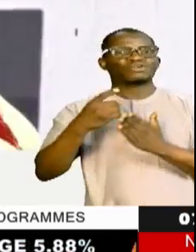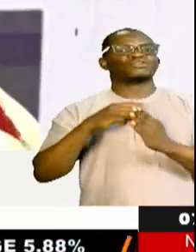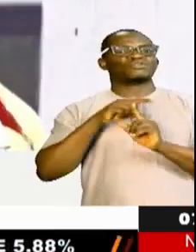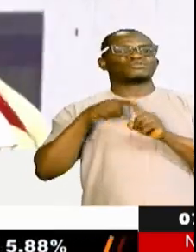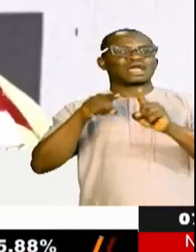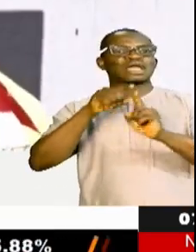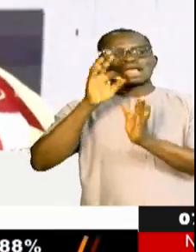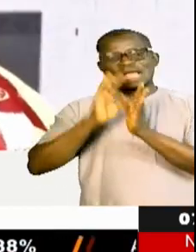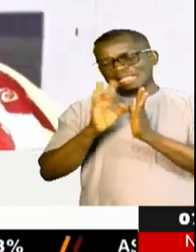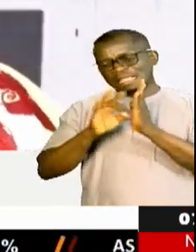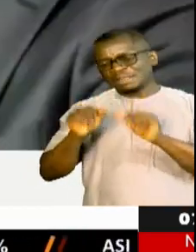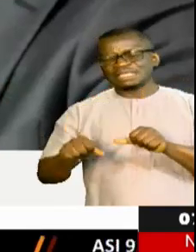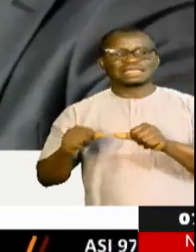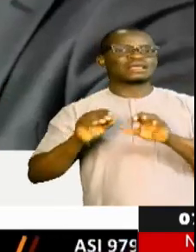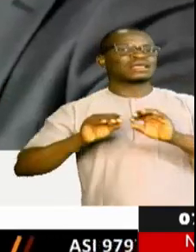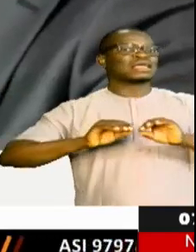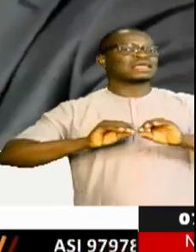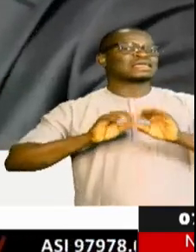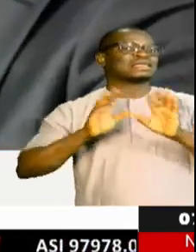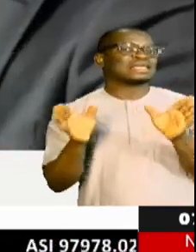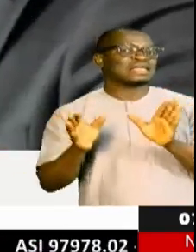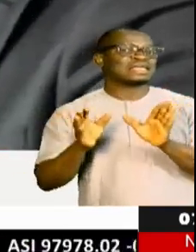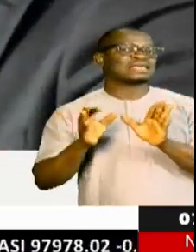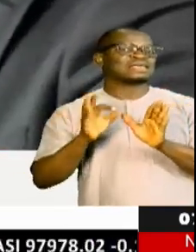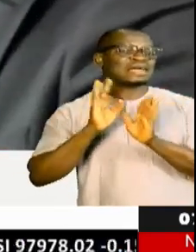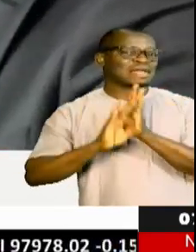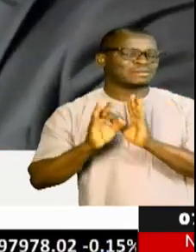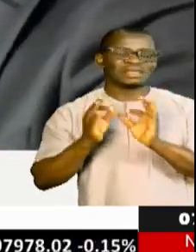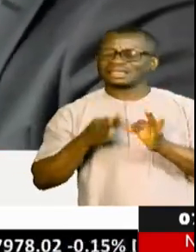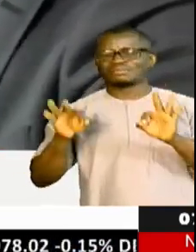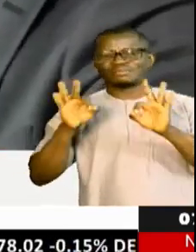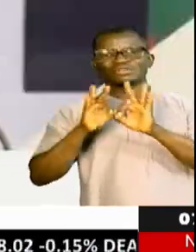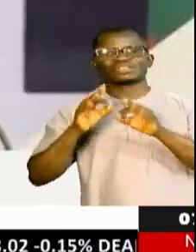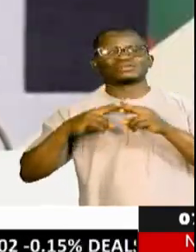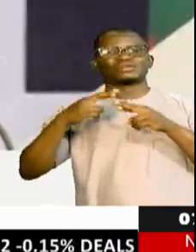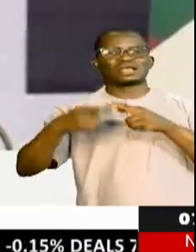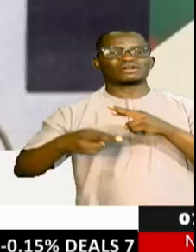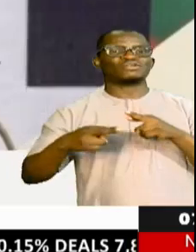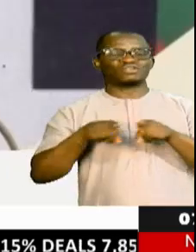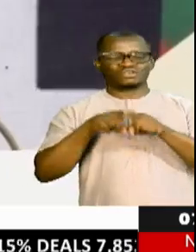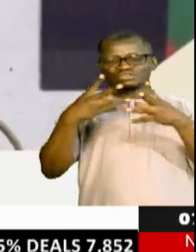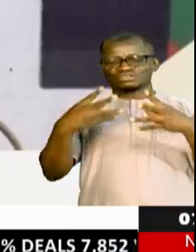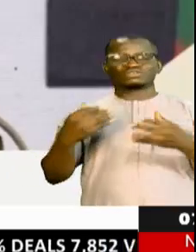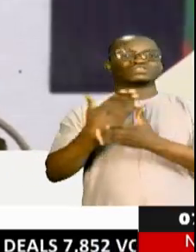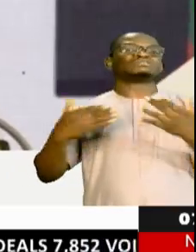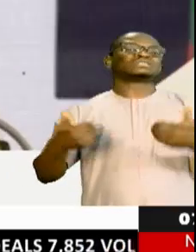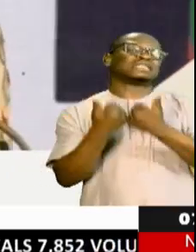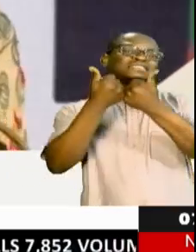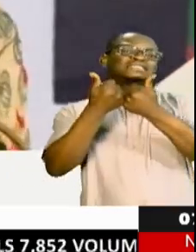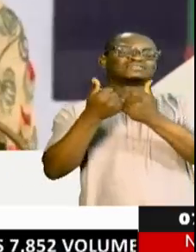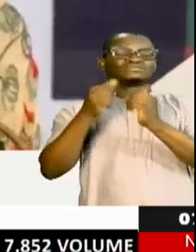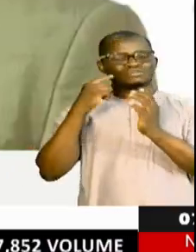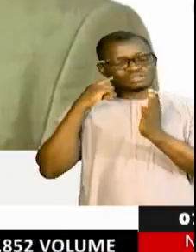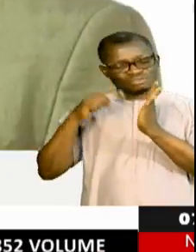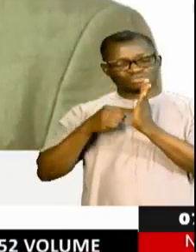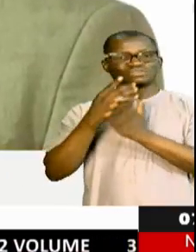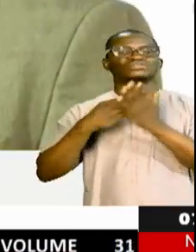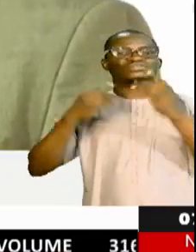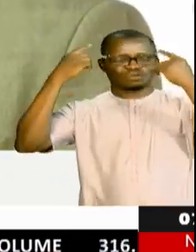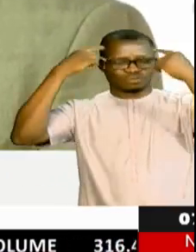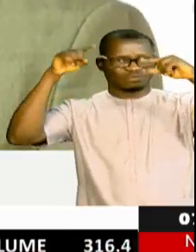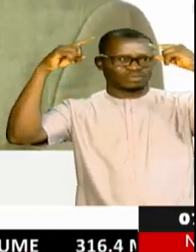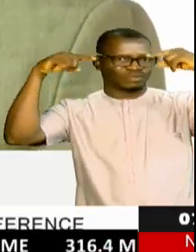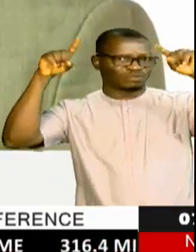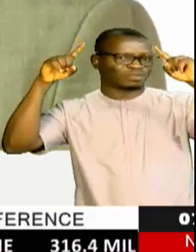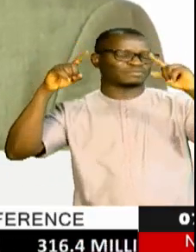and transparency would measure such outcomes as well as address challenges and successes, stressing that